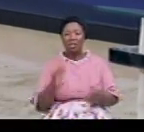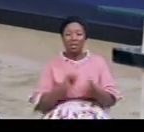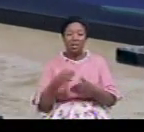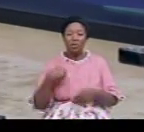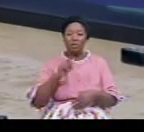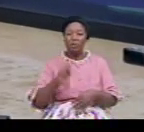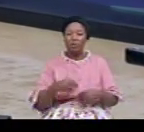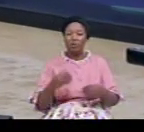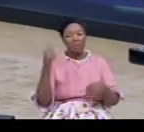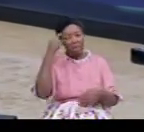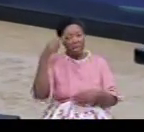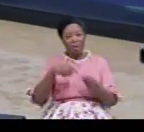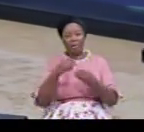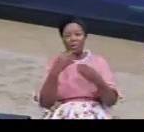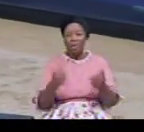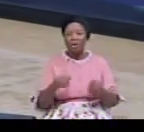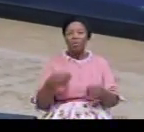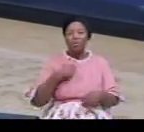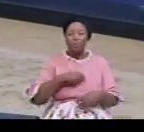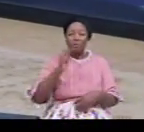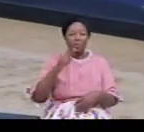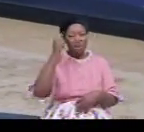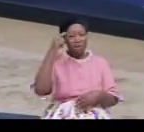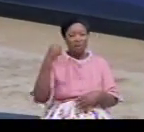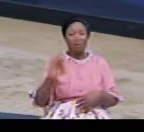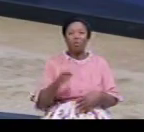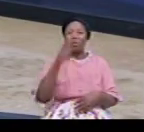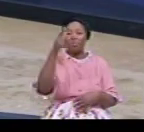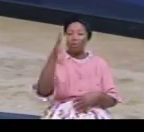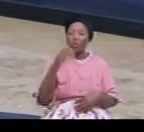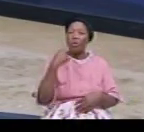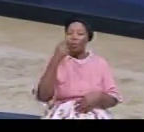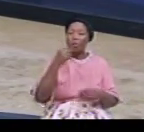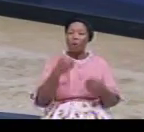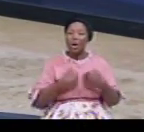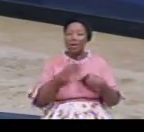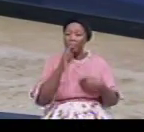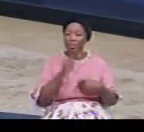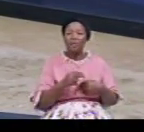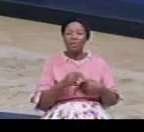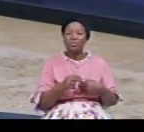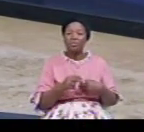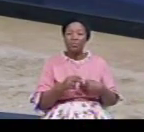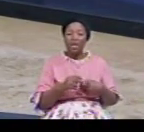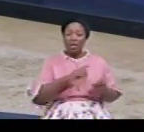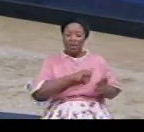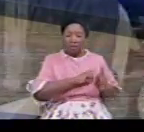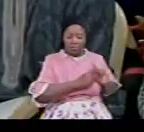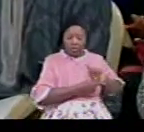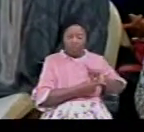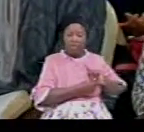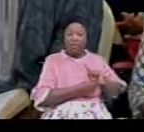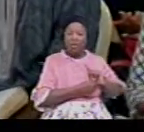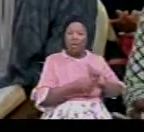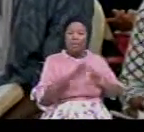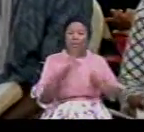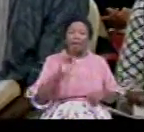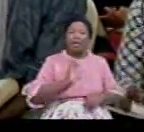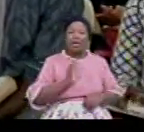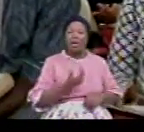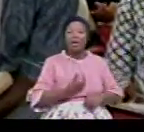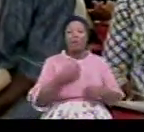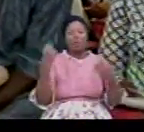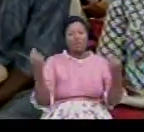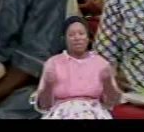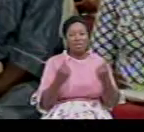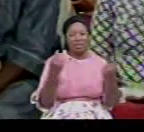about, we should think of God, who has been grieved by our iniquity, rather than thinking about